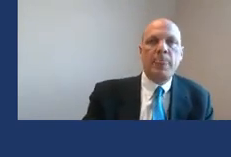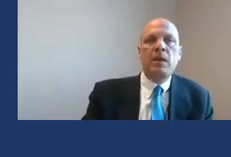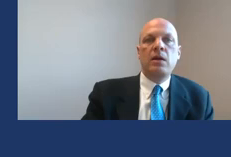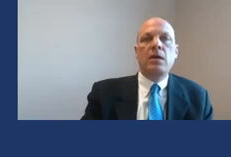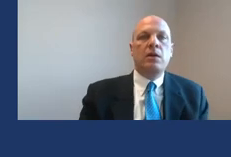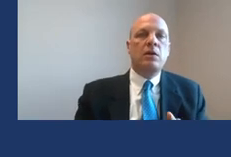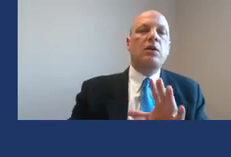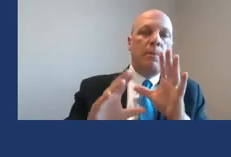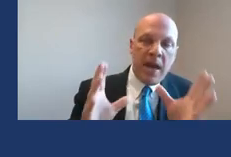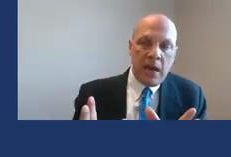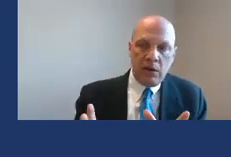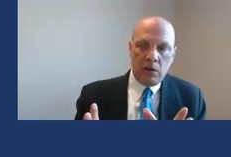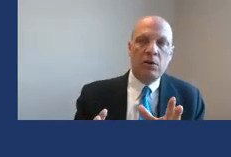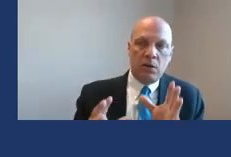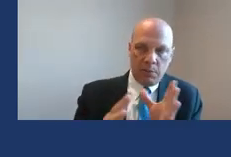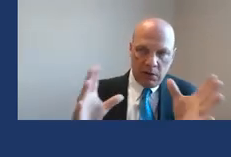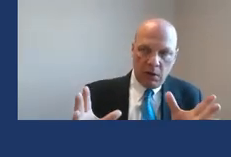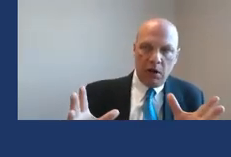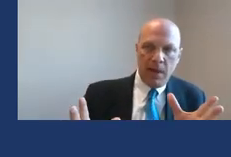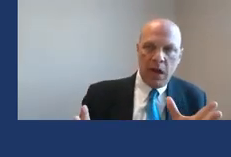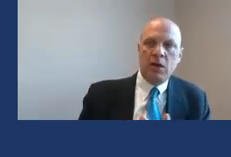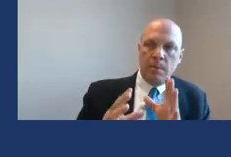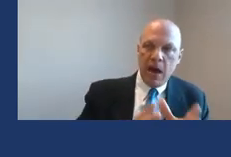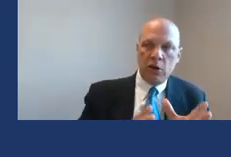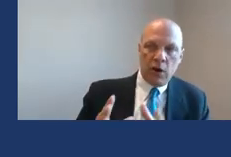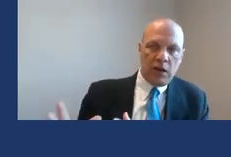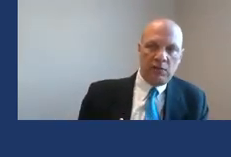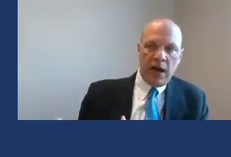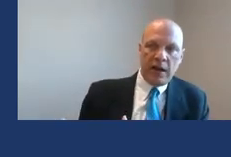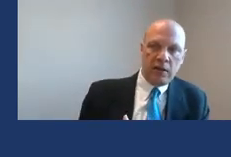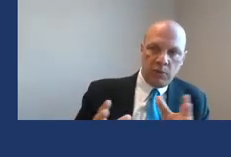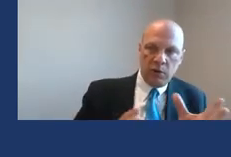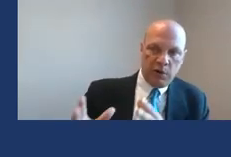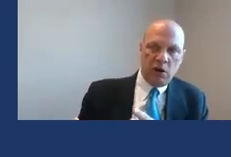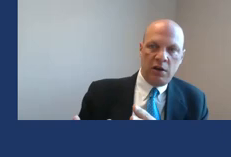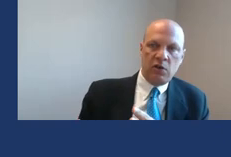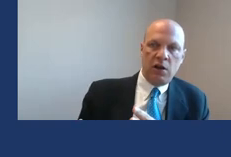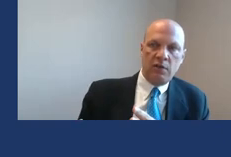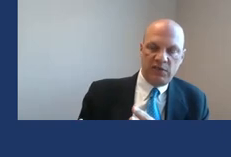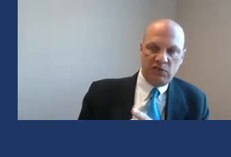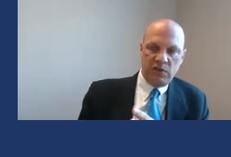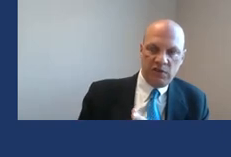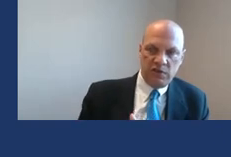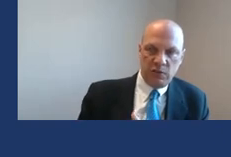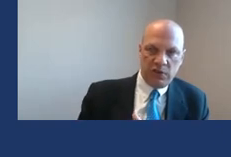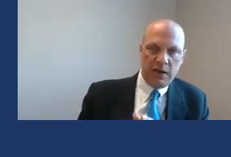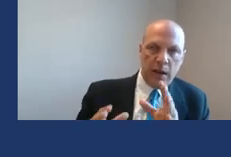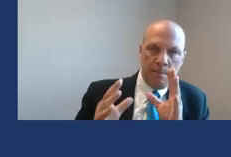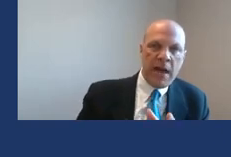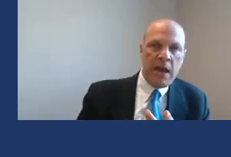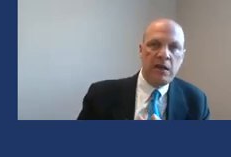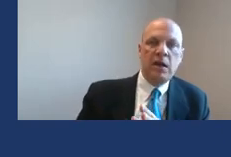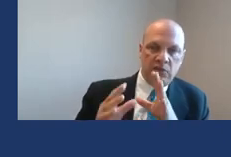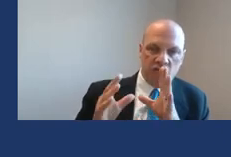acceptable. MAID, and I'm going to call it MAID, Medical Aid in Dying, what John is calling physician-assisted